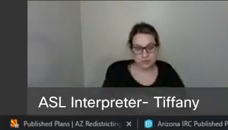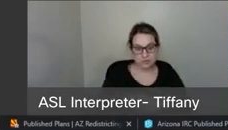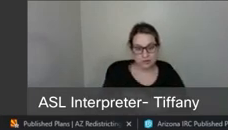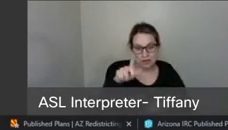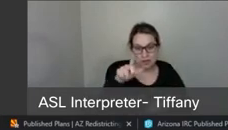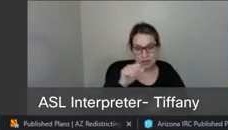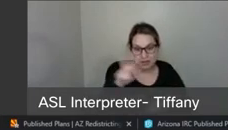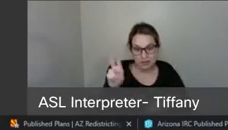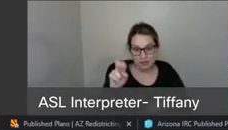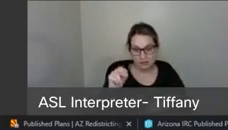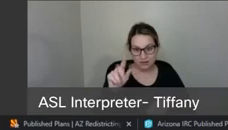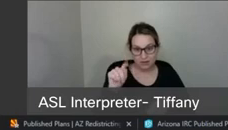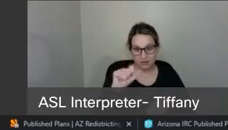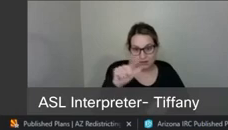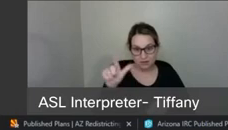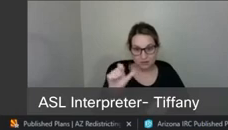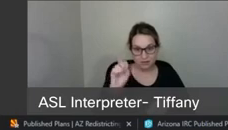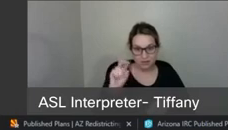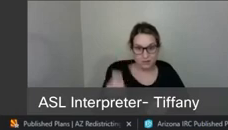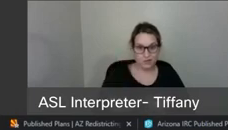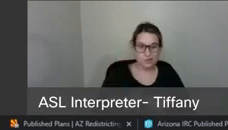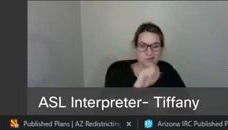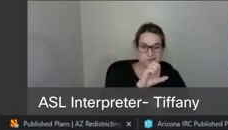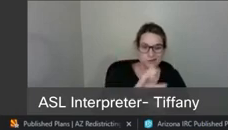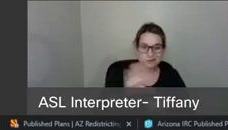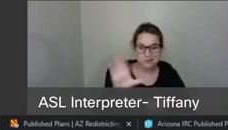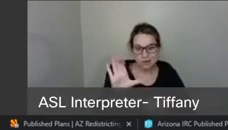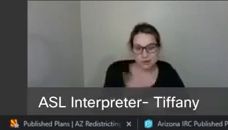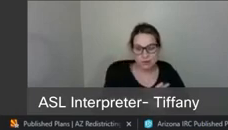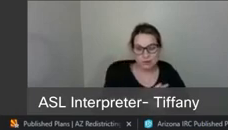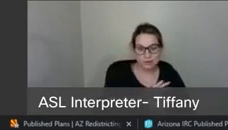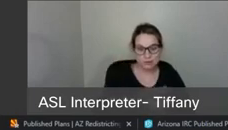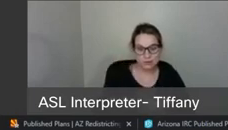Levine, Tolleson, or up in the Sun City areas.